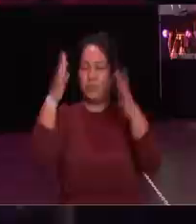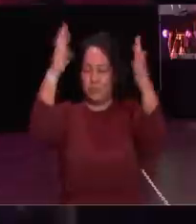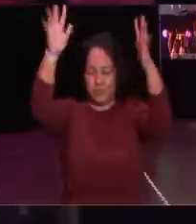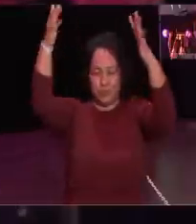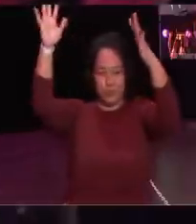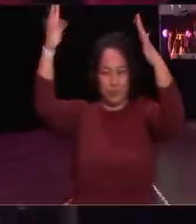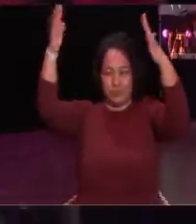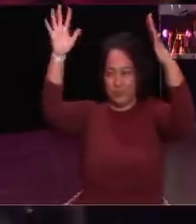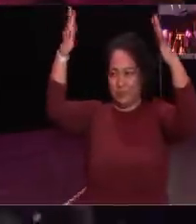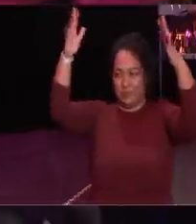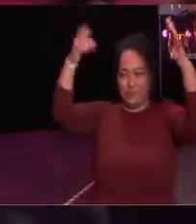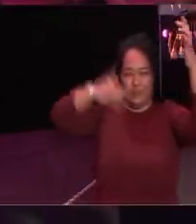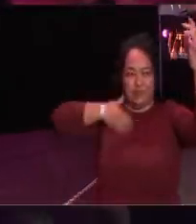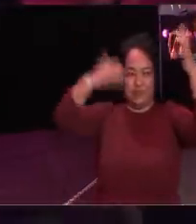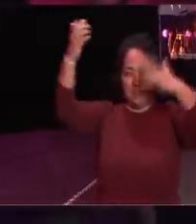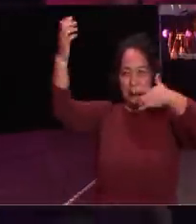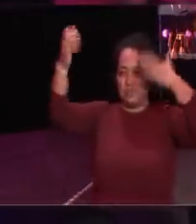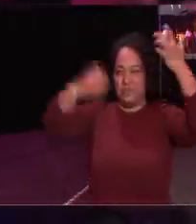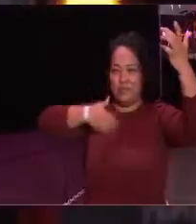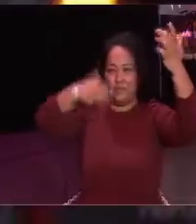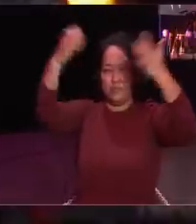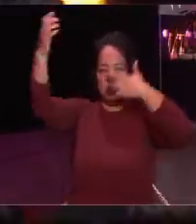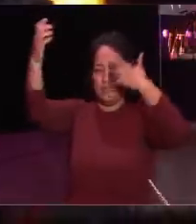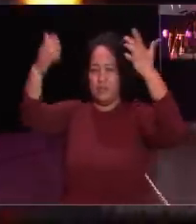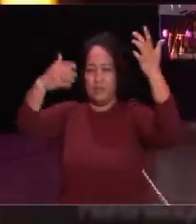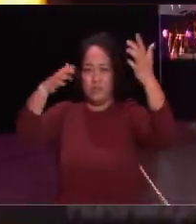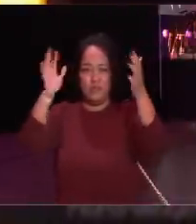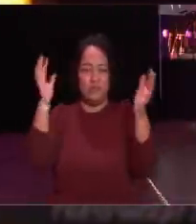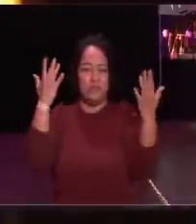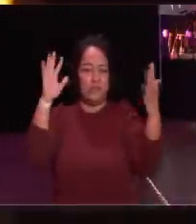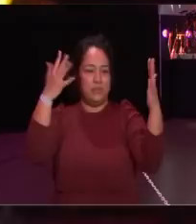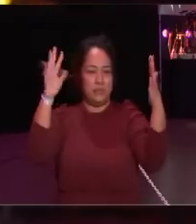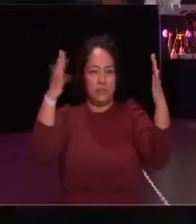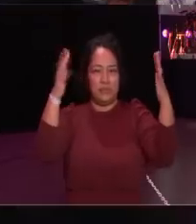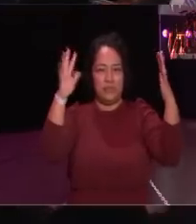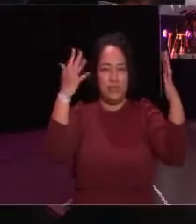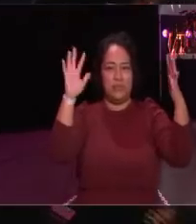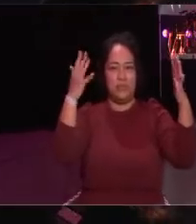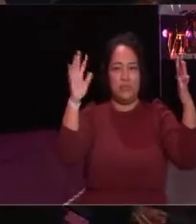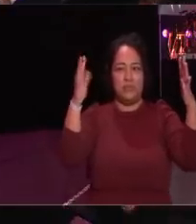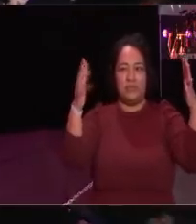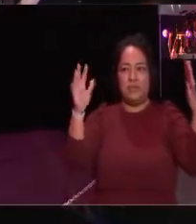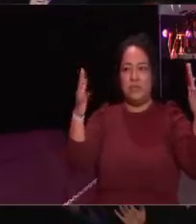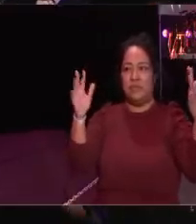God. Shamaha. Erobo shat arabakaya.